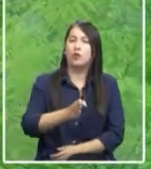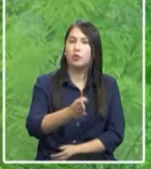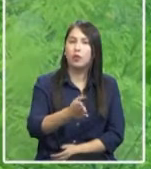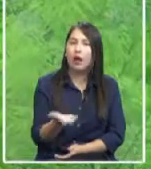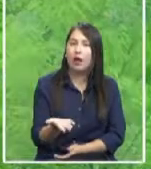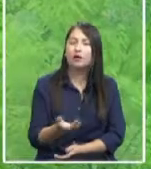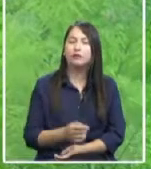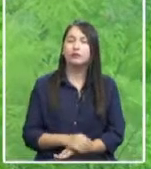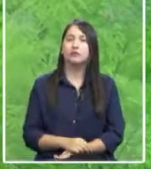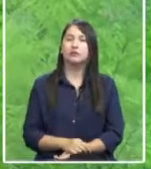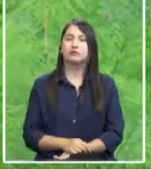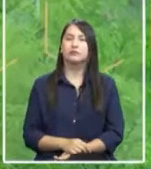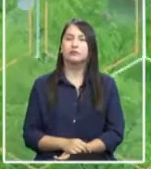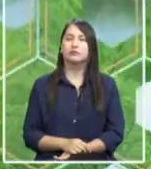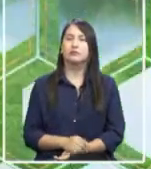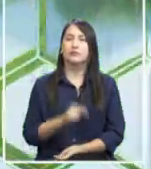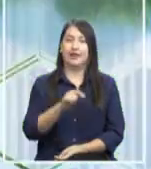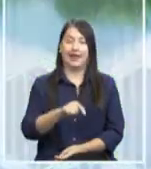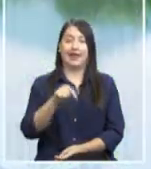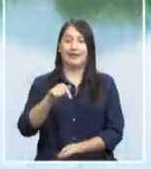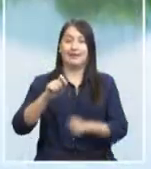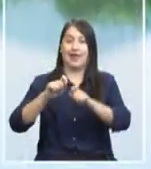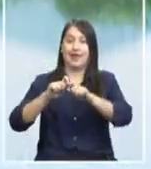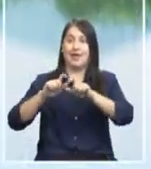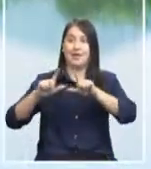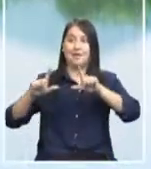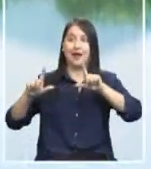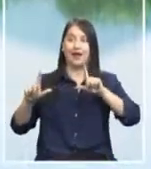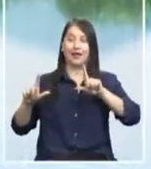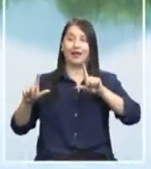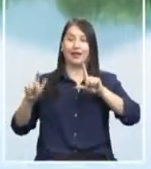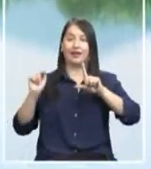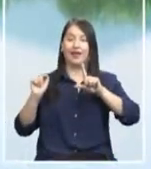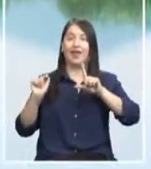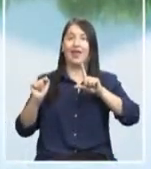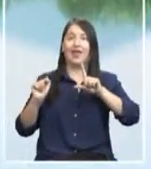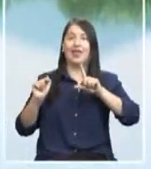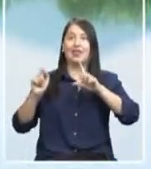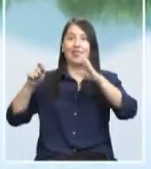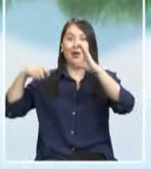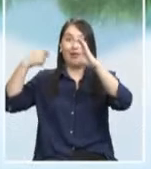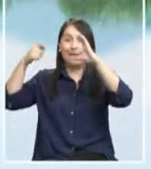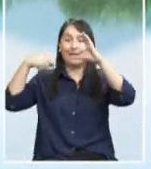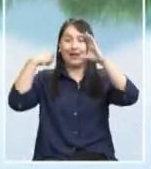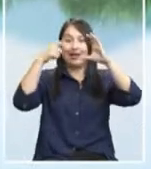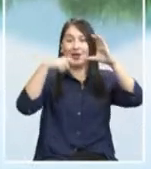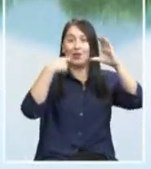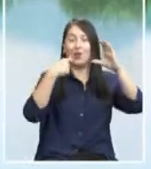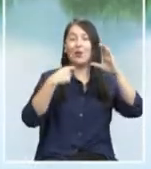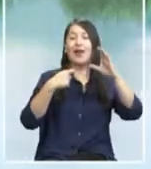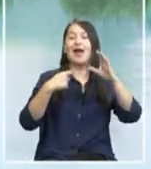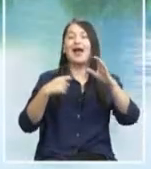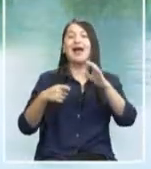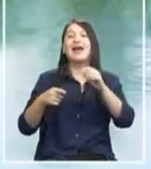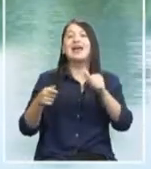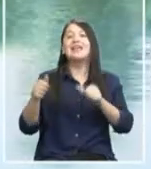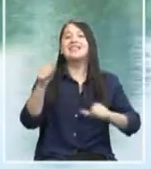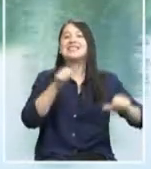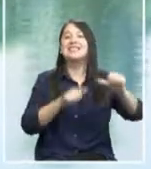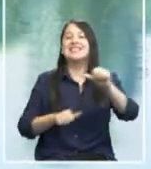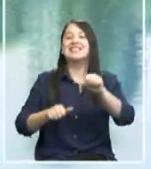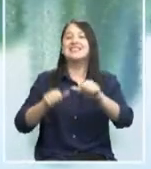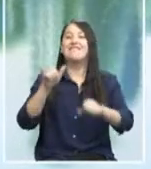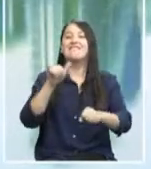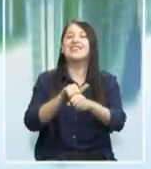film, The Day After Tomorrow, in which some of you may remember the Earth freezes over and only